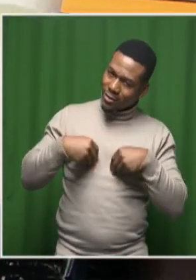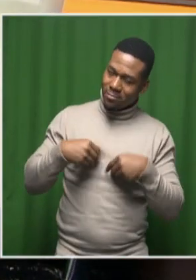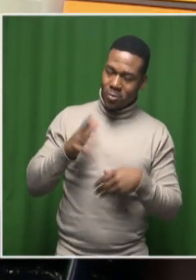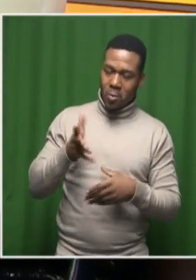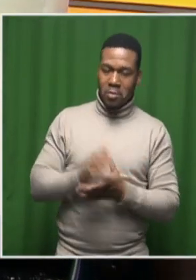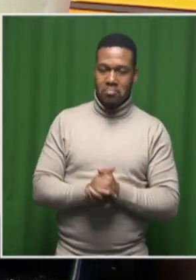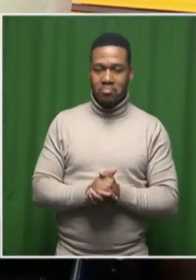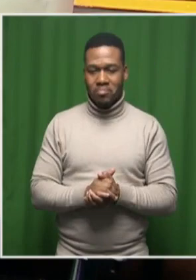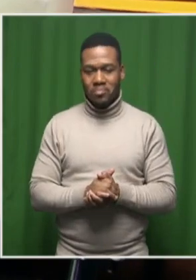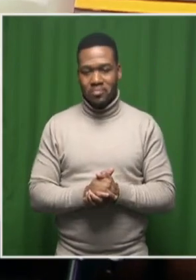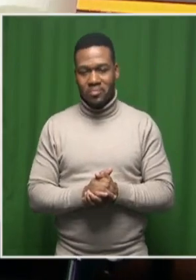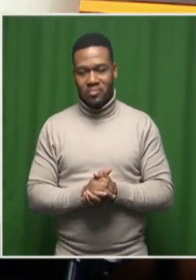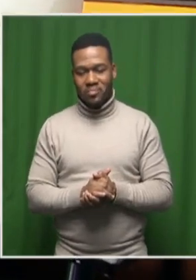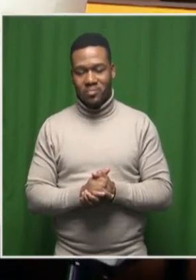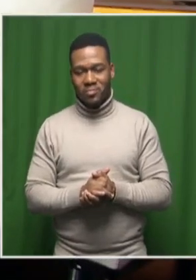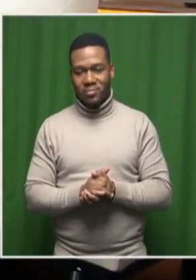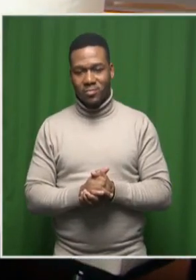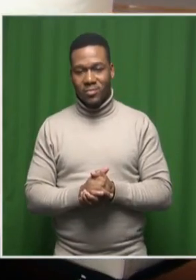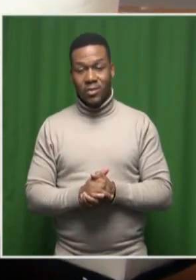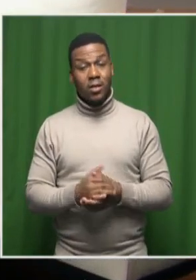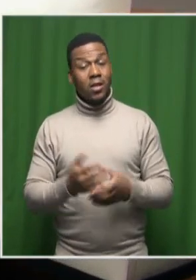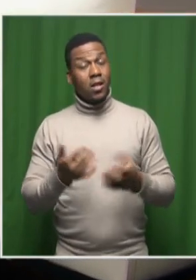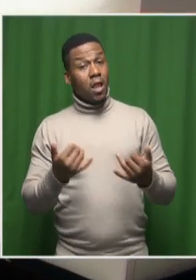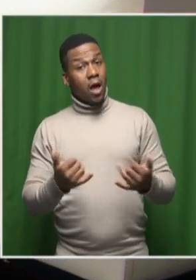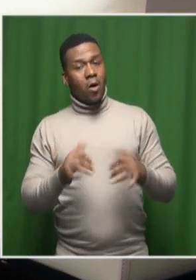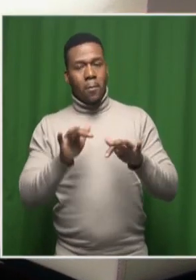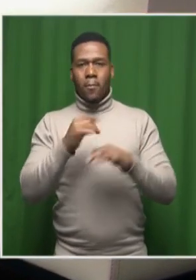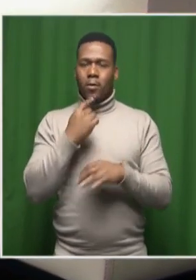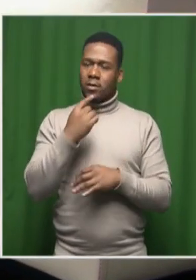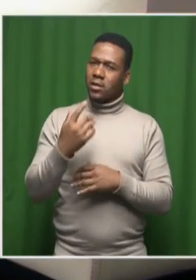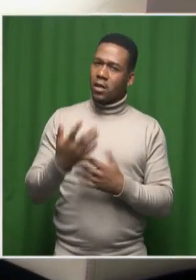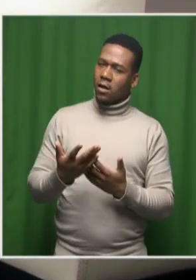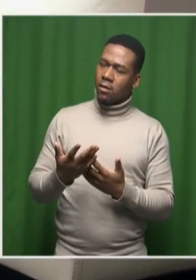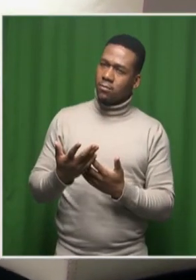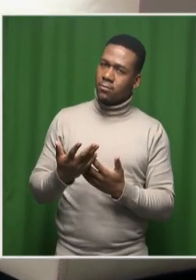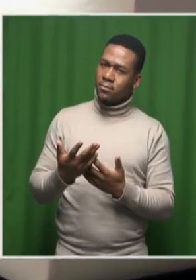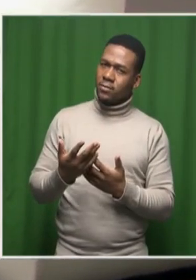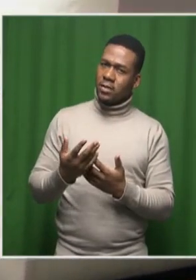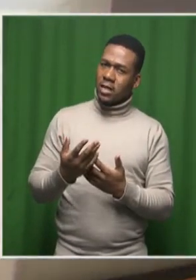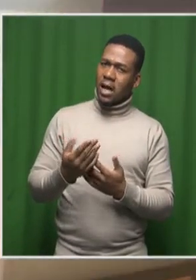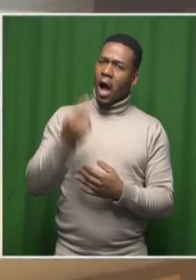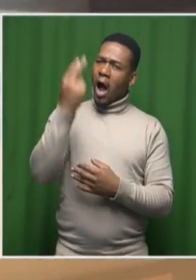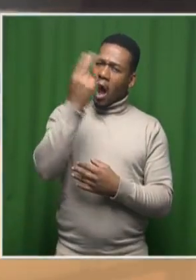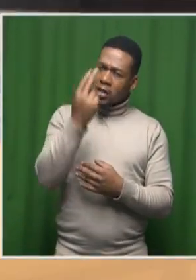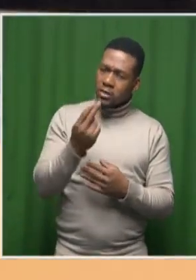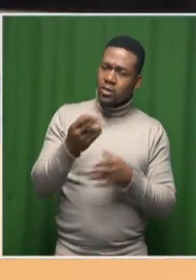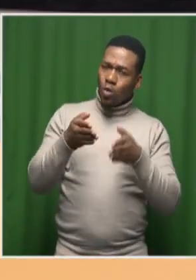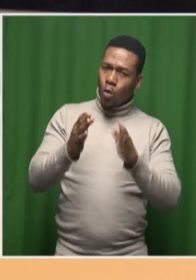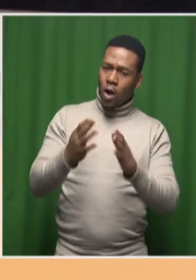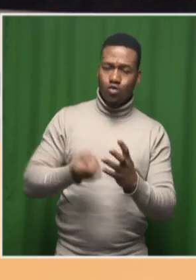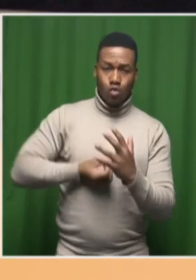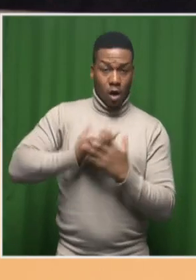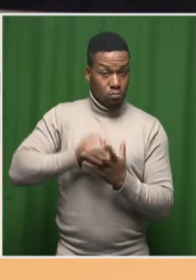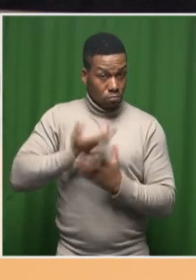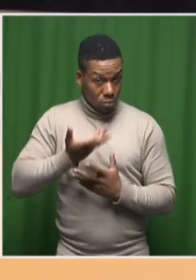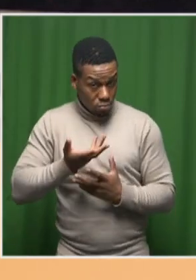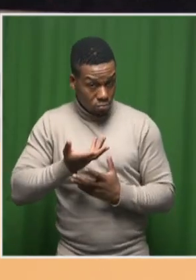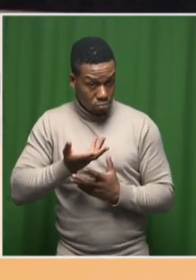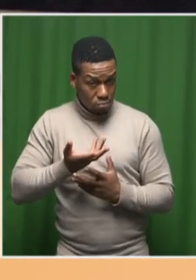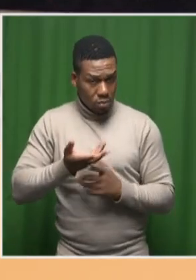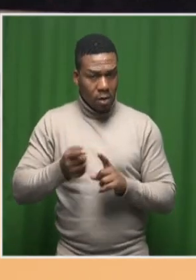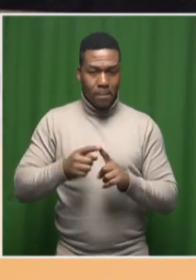in as much as it can be looked at and viewed as an artistic expression. Yeah. But then I suppose there would